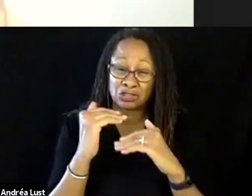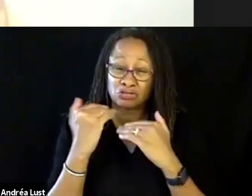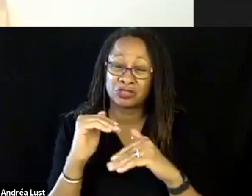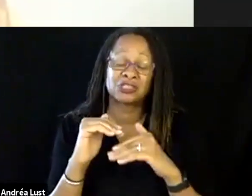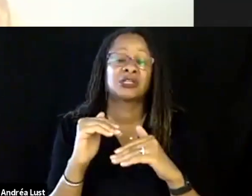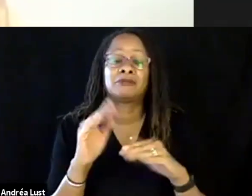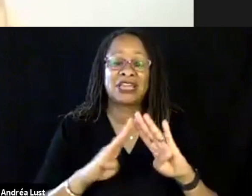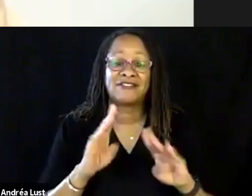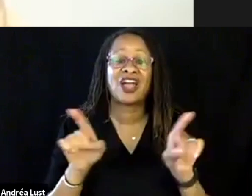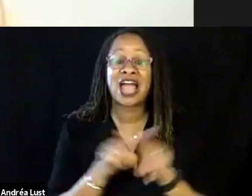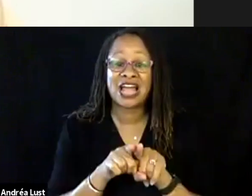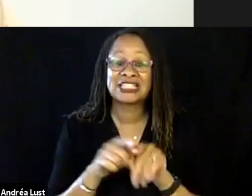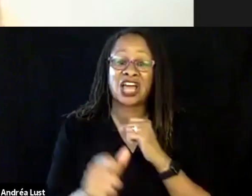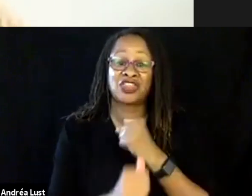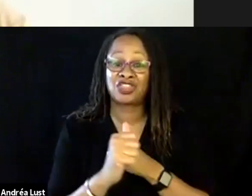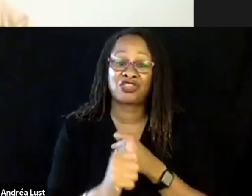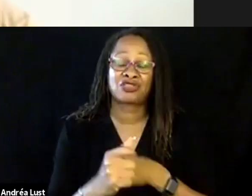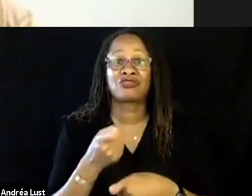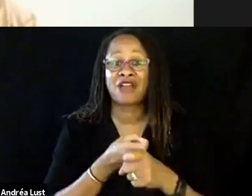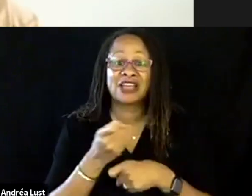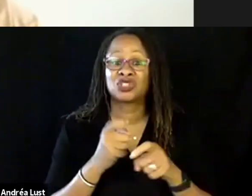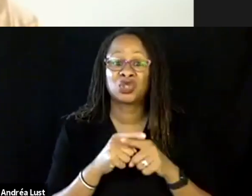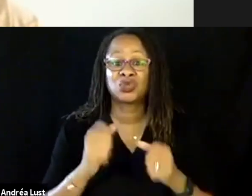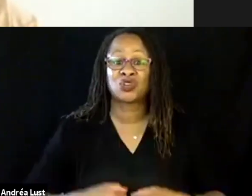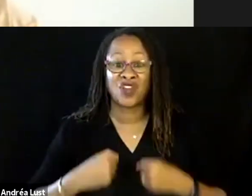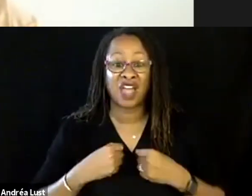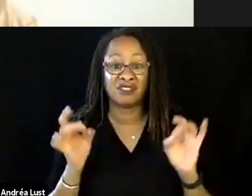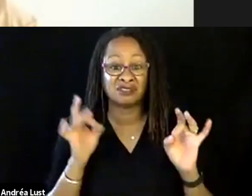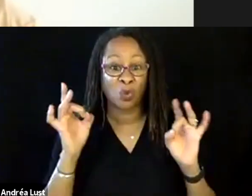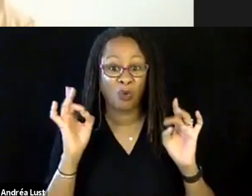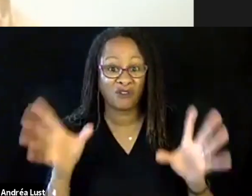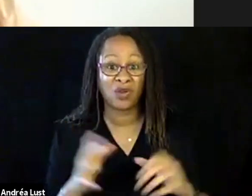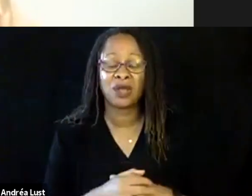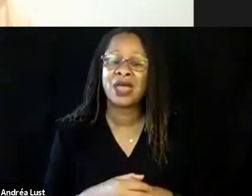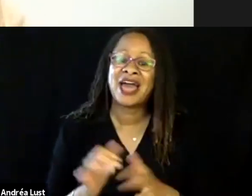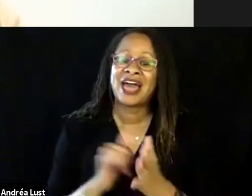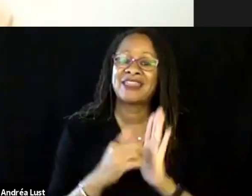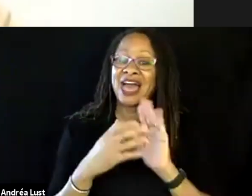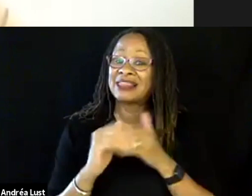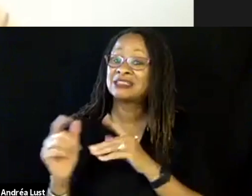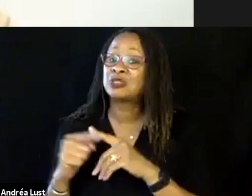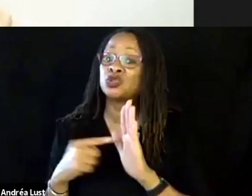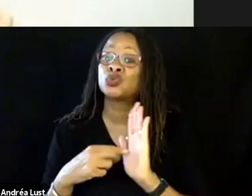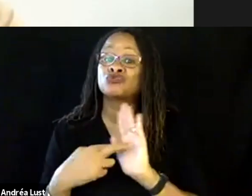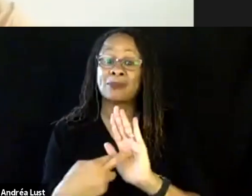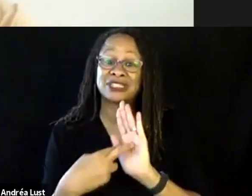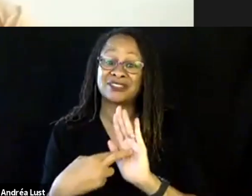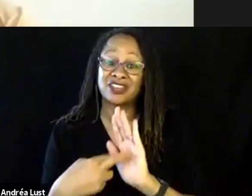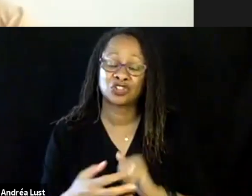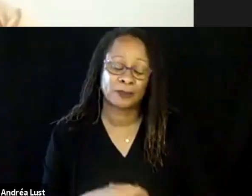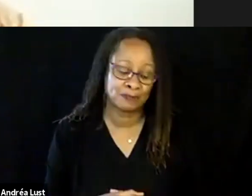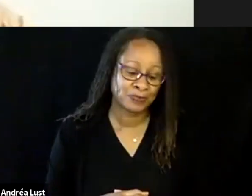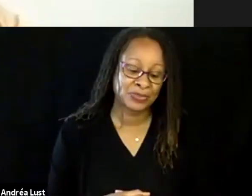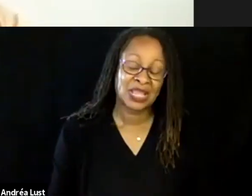a threat to its survival. I mean, very distressing. And that kind of leads me to representation, right? So